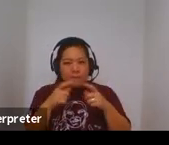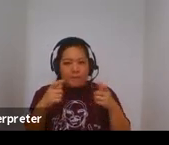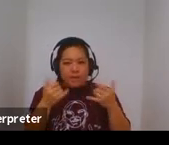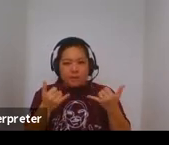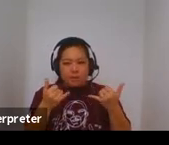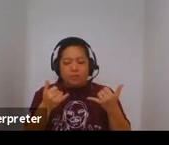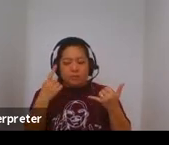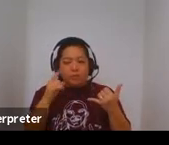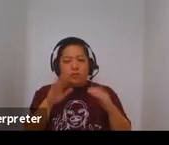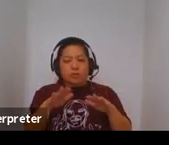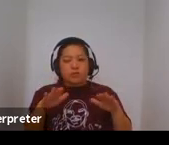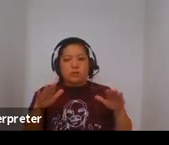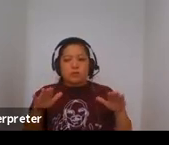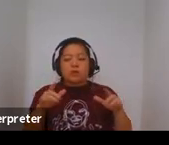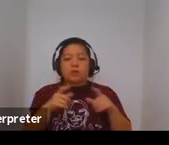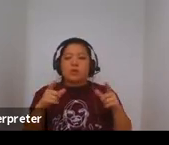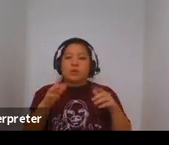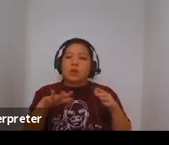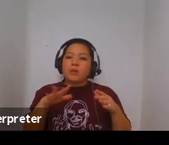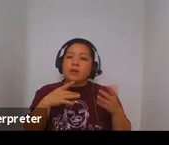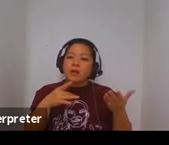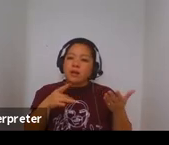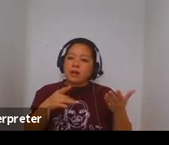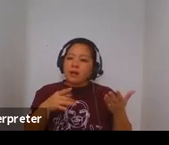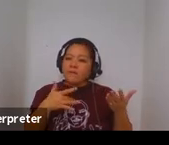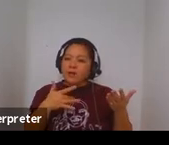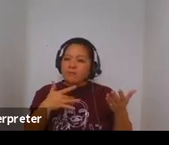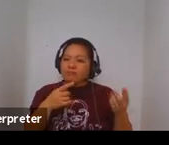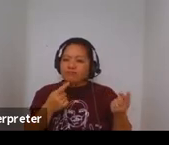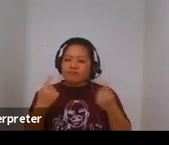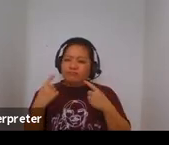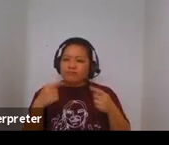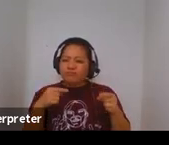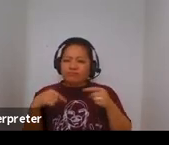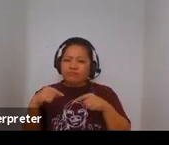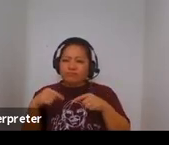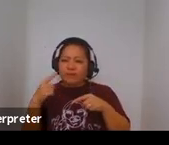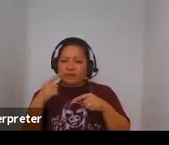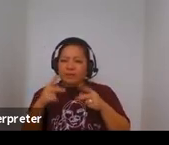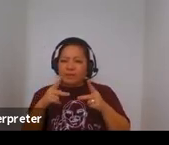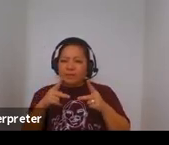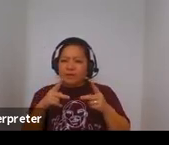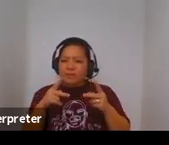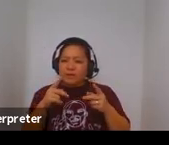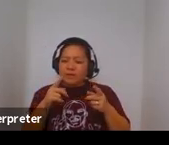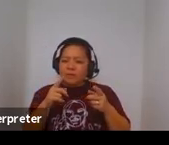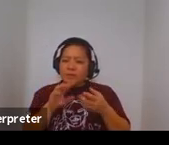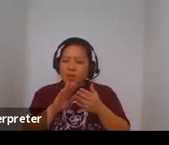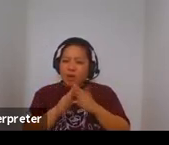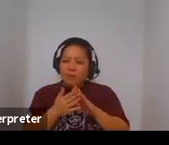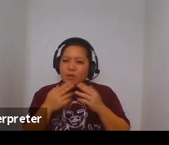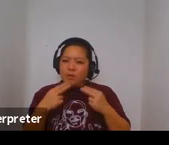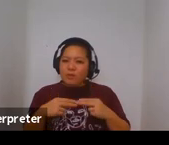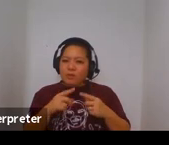It's huge area. It's kind of like, I kind of fall back on it. It's like just teaching people to be human to each other. Like how